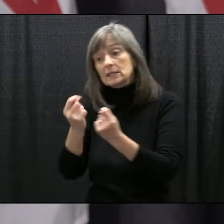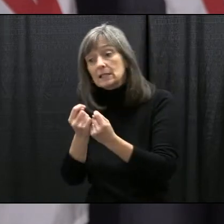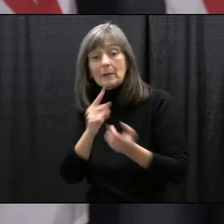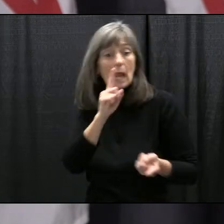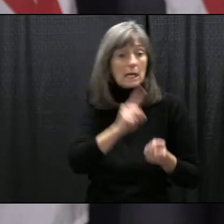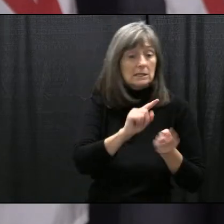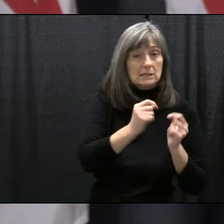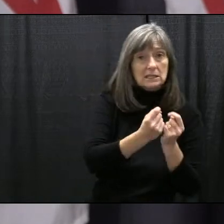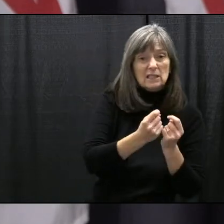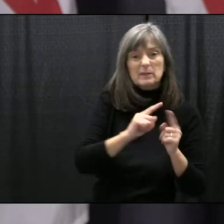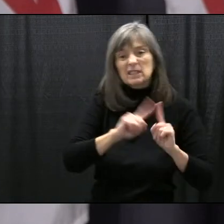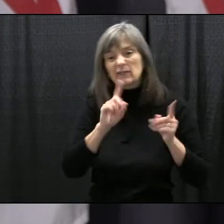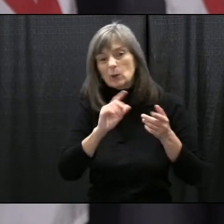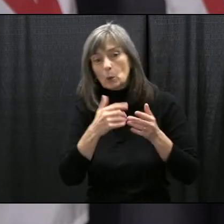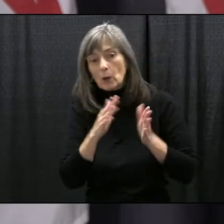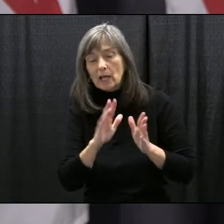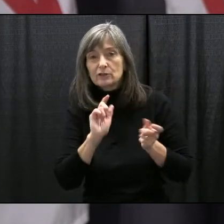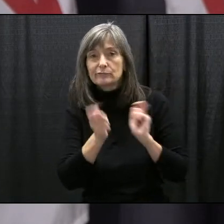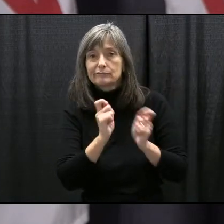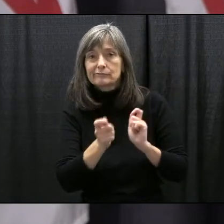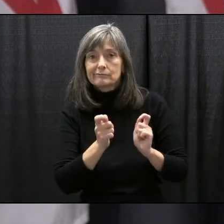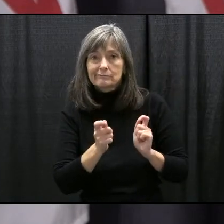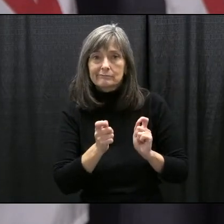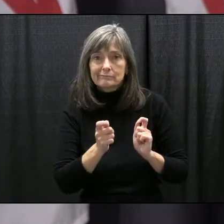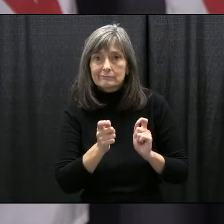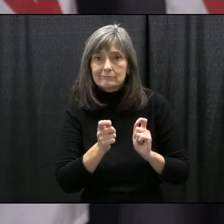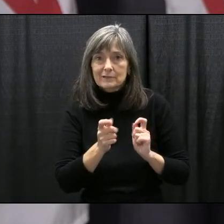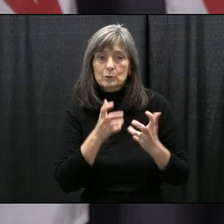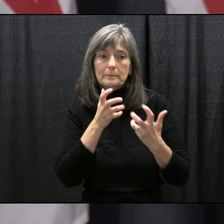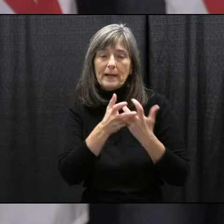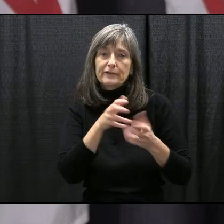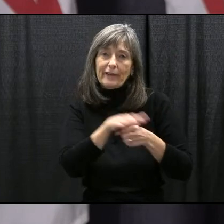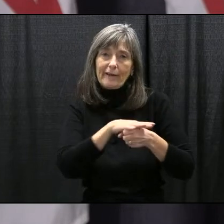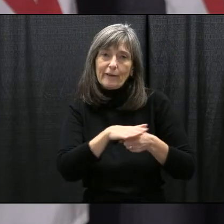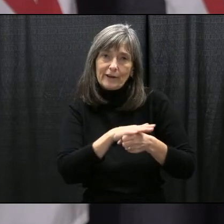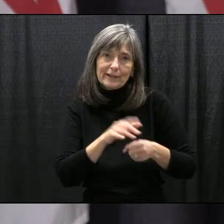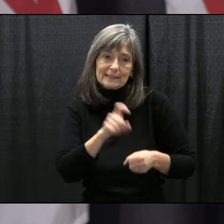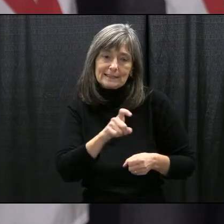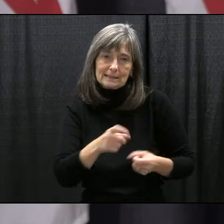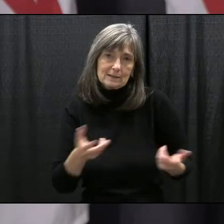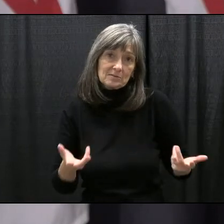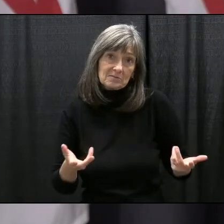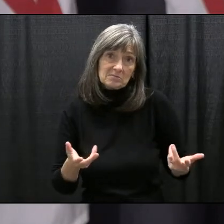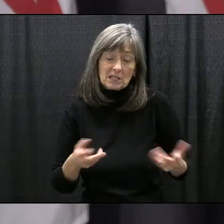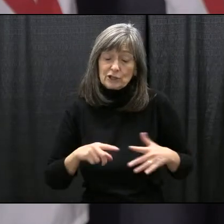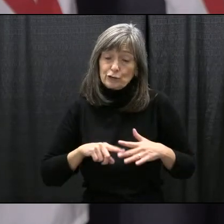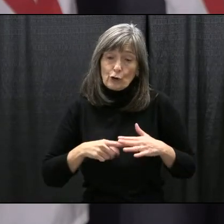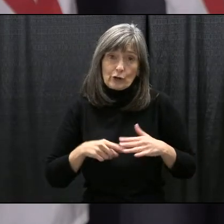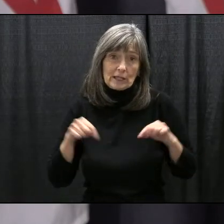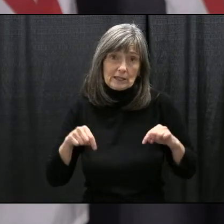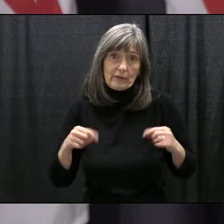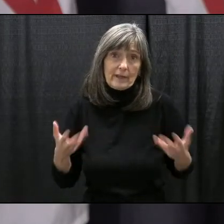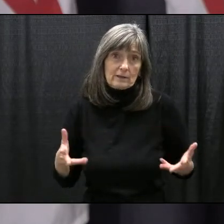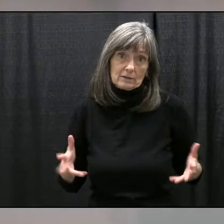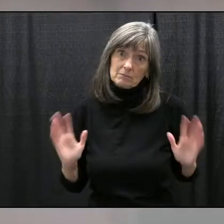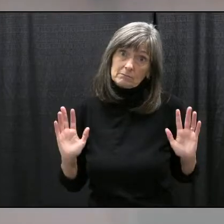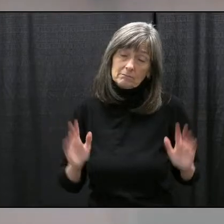or some other enhancements to primary care. So, this is just a start.